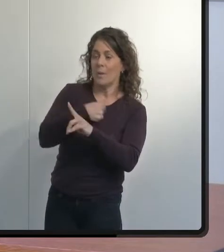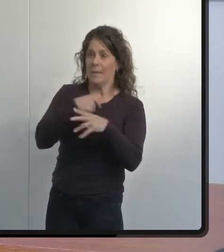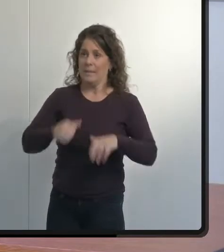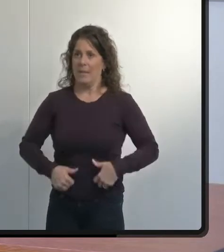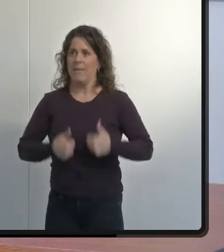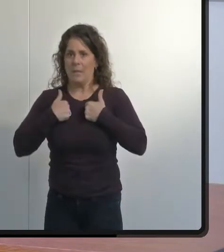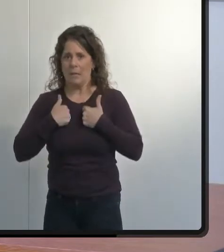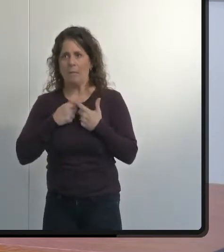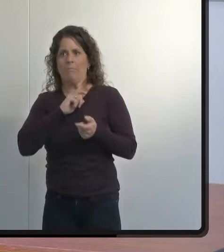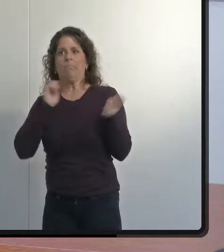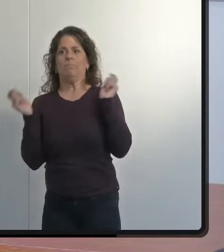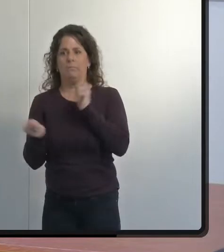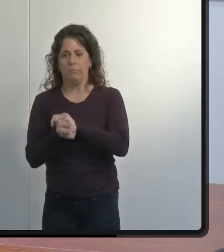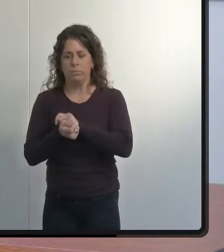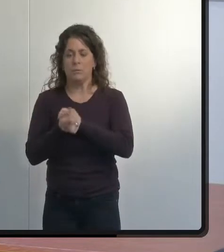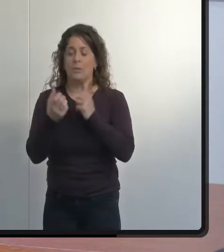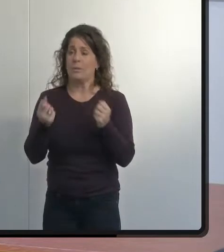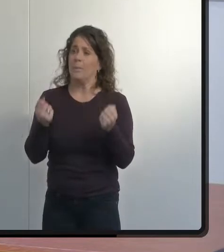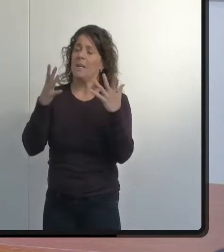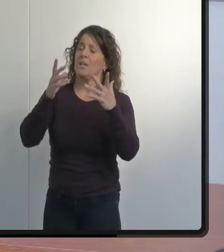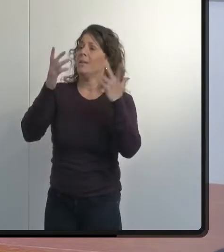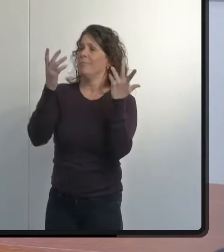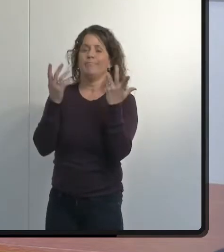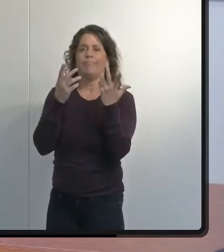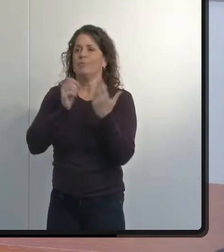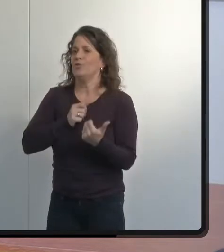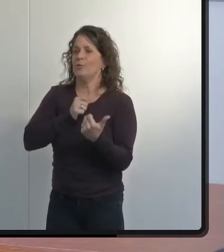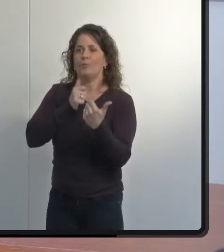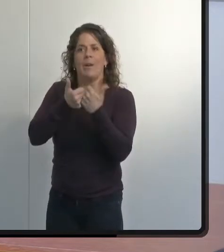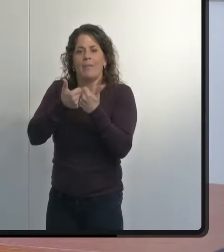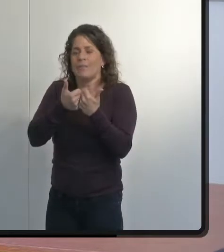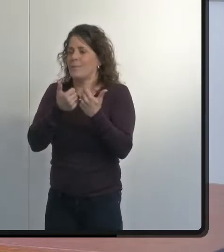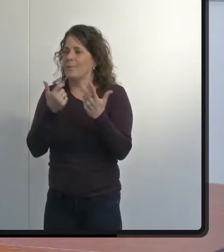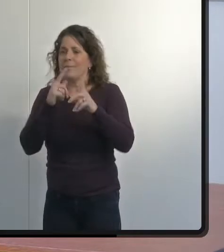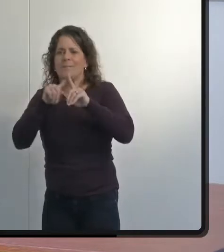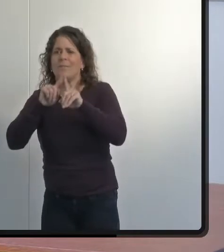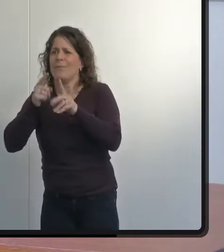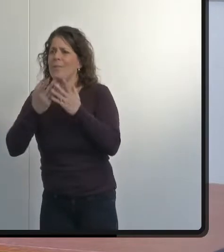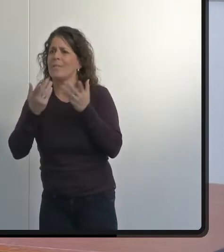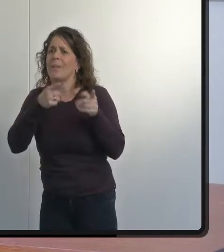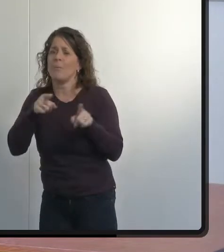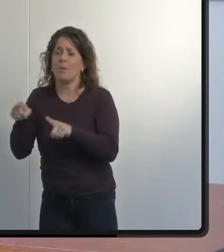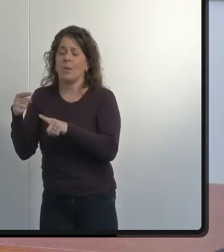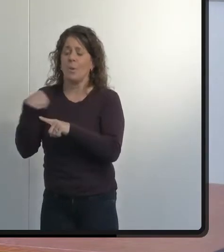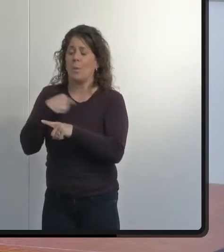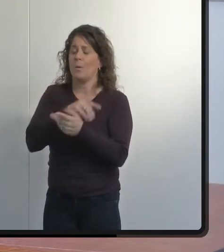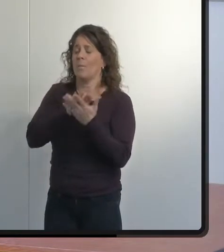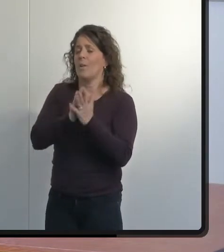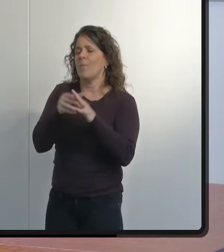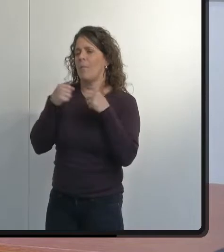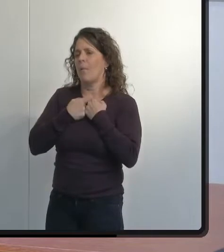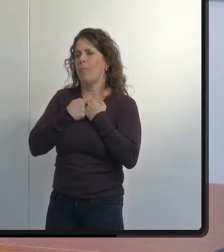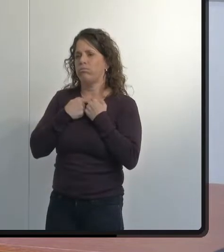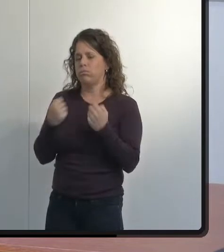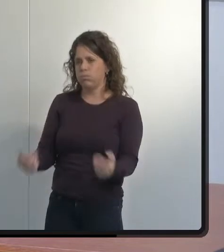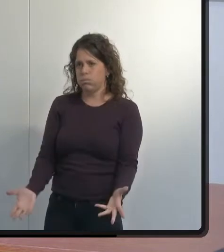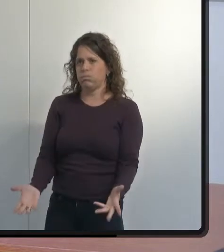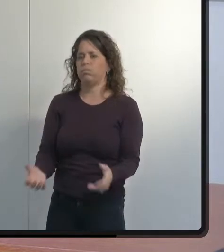differently and with so many challenges and changes that have consumed our lives. We are being exhausted in whole new